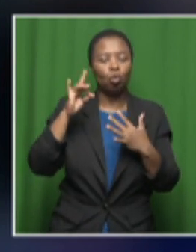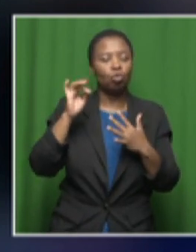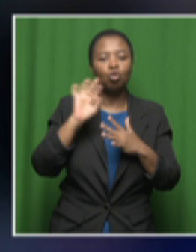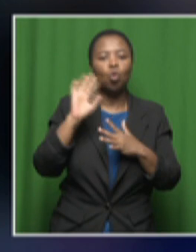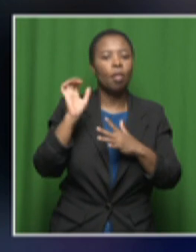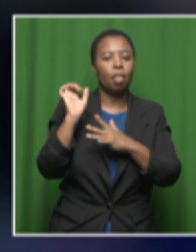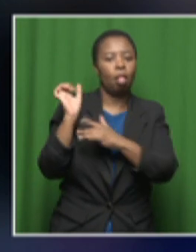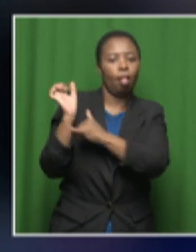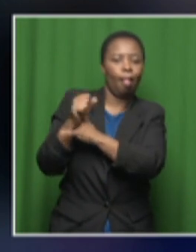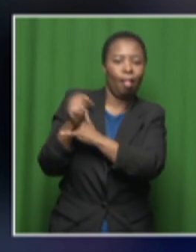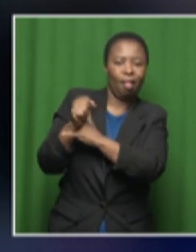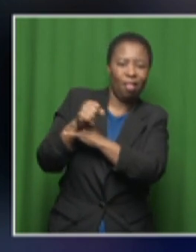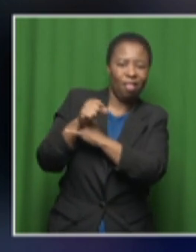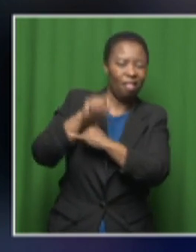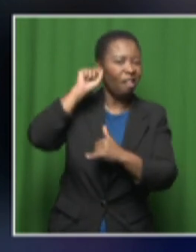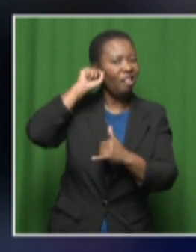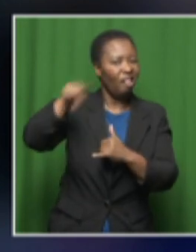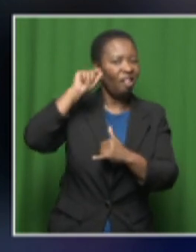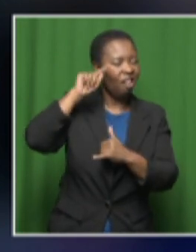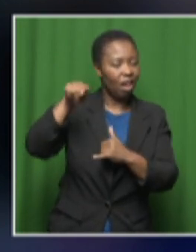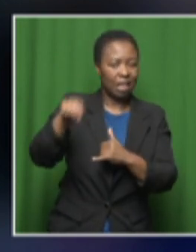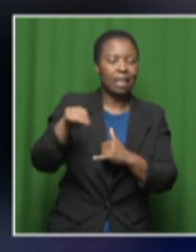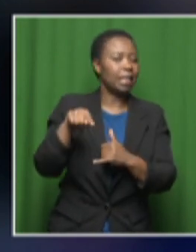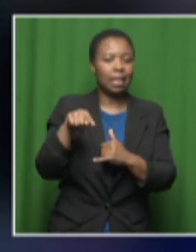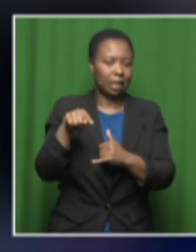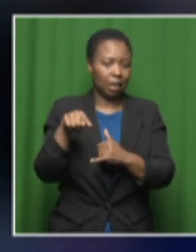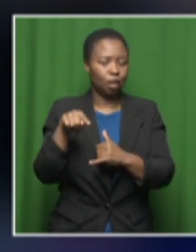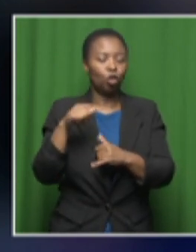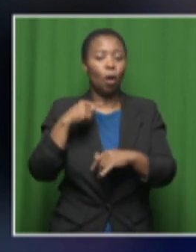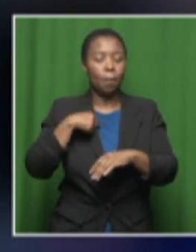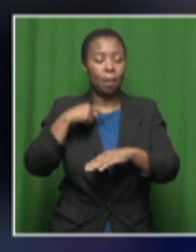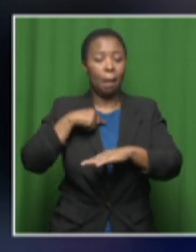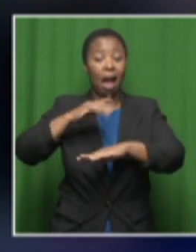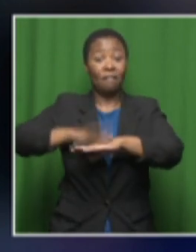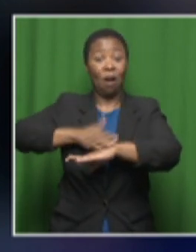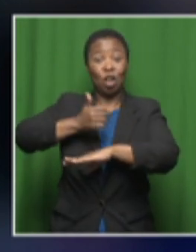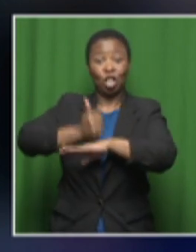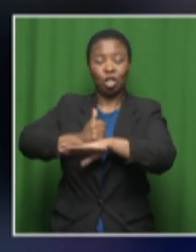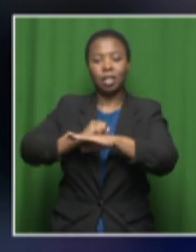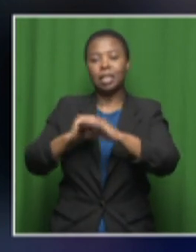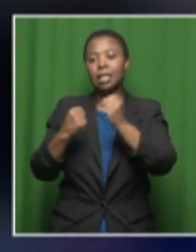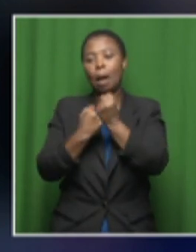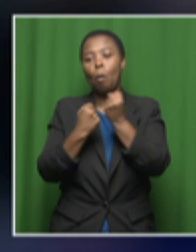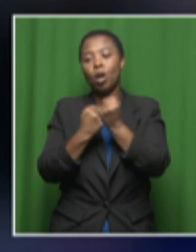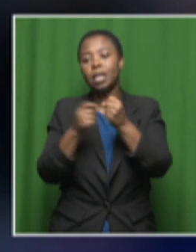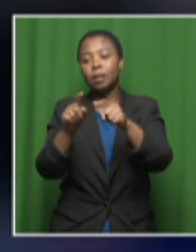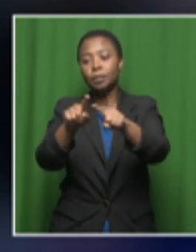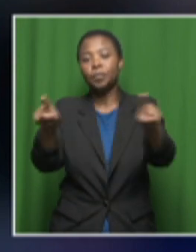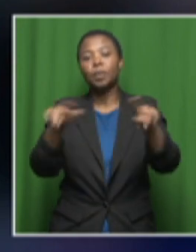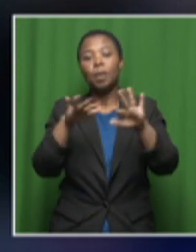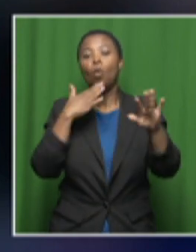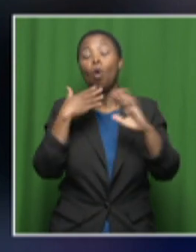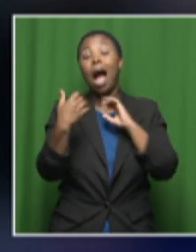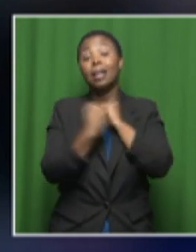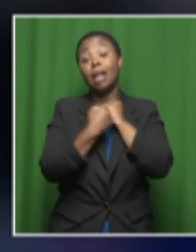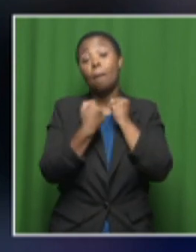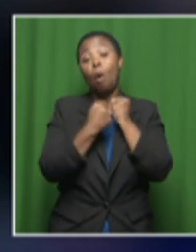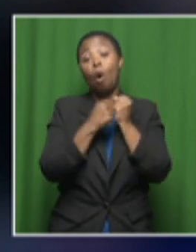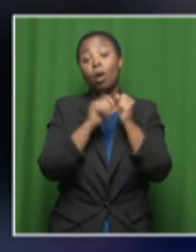And so my base, I guess, supporting base, fan base, my followers are